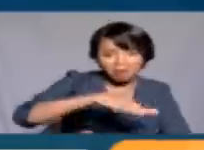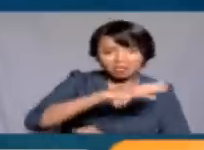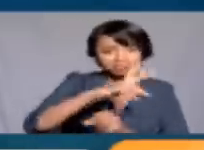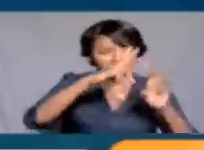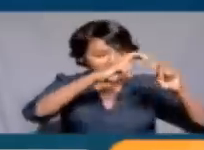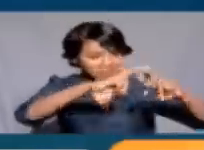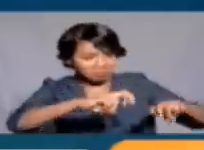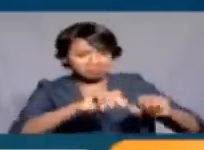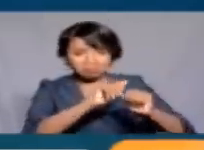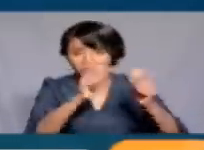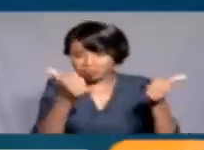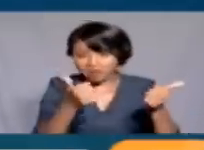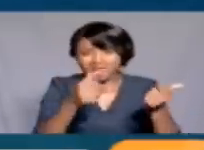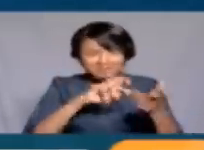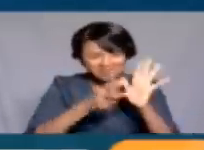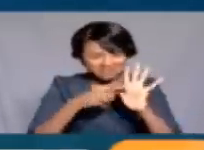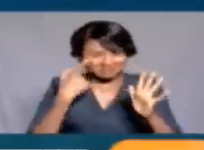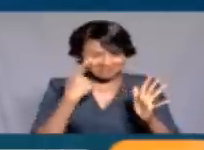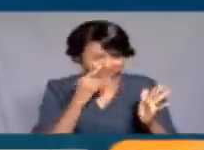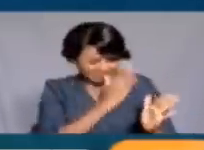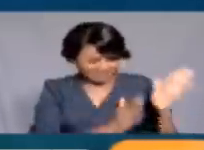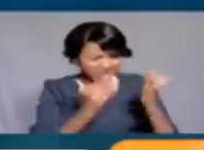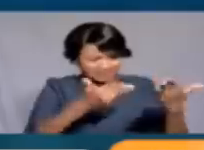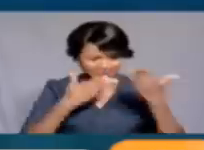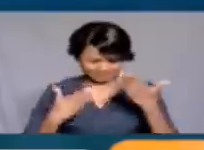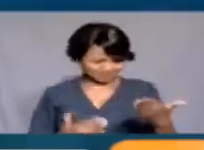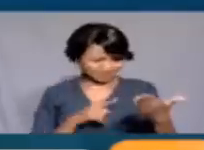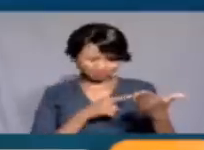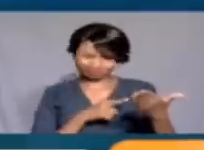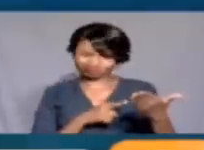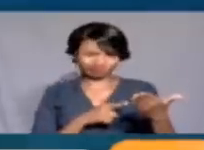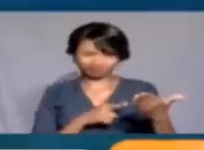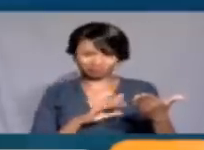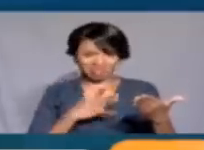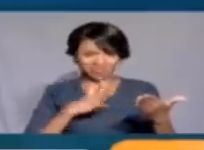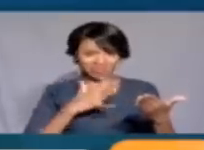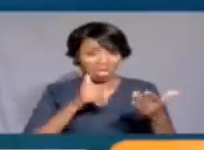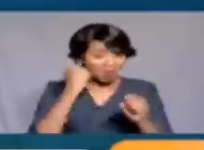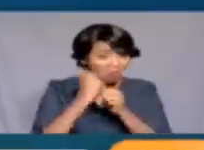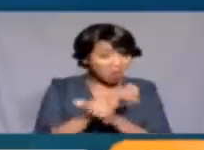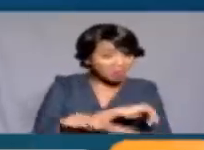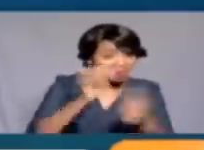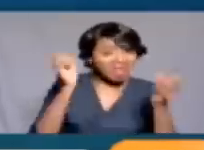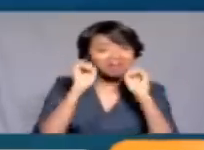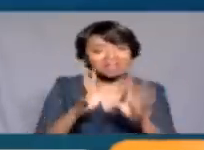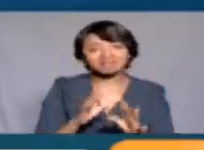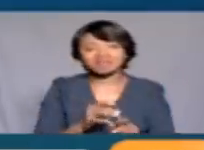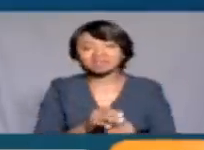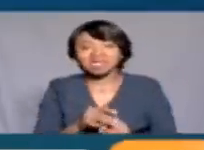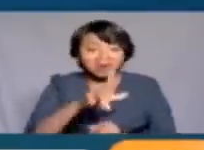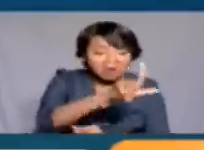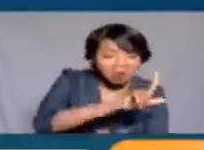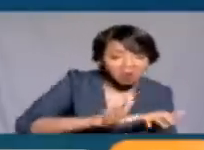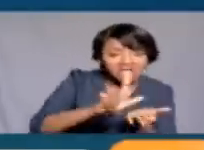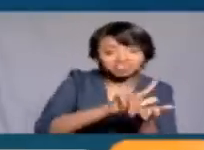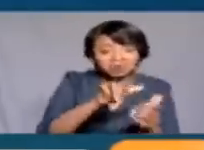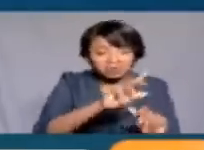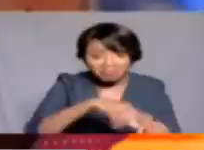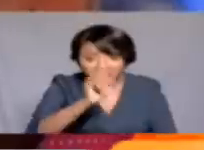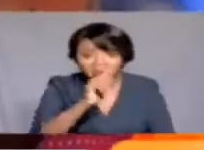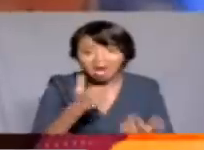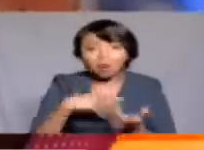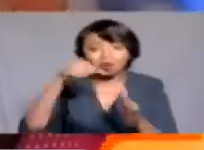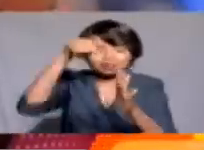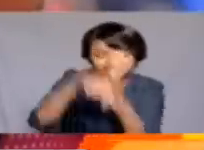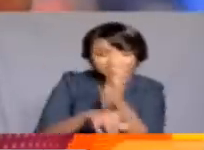looked at the plans, it wasn't really done in an adequate way to really monitor the impacts of the activity in the right locations, the right depths, and so